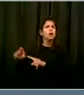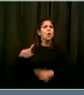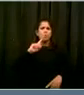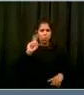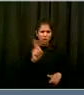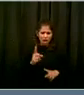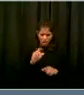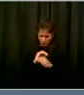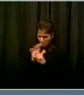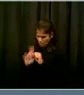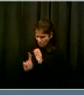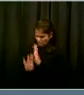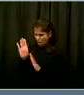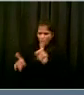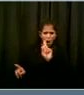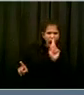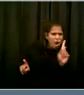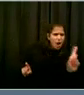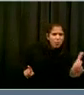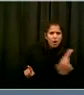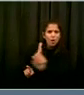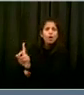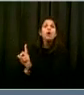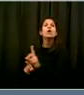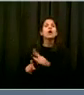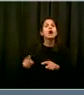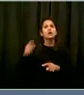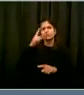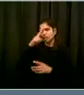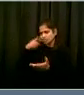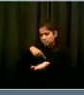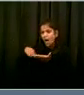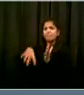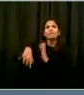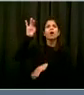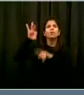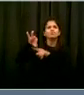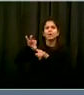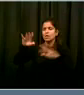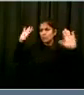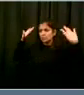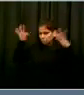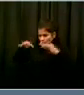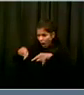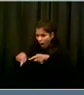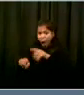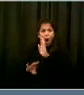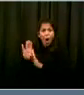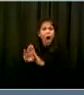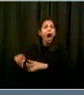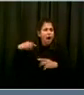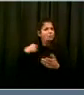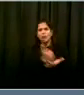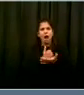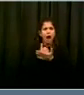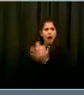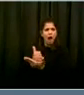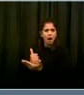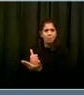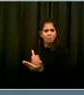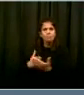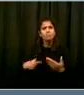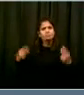the areas of concern across Brooklyn and Queens that we have over the last few days and weeks. We